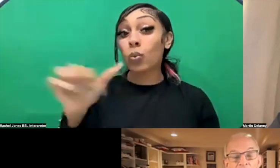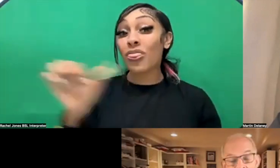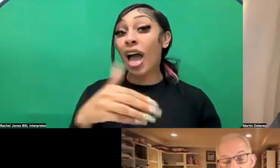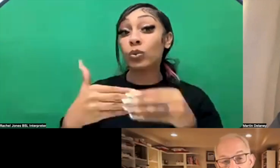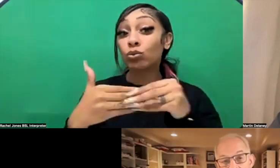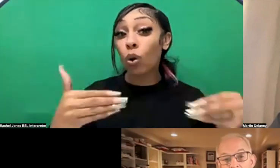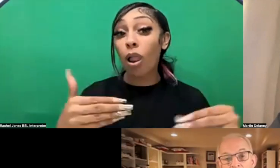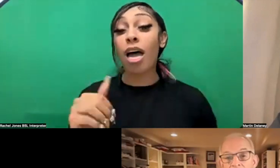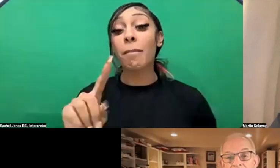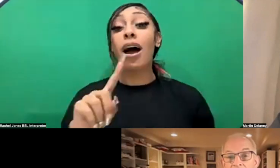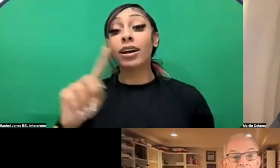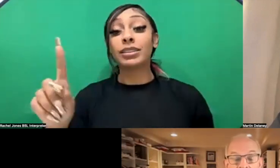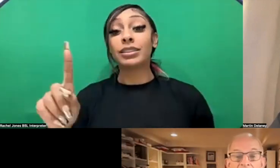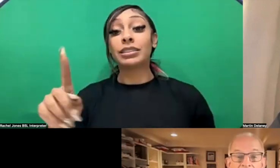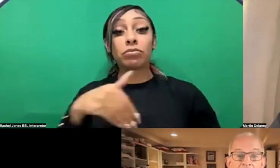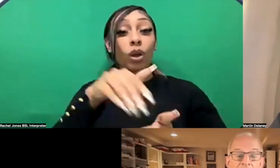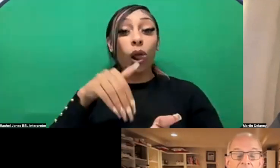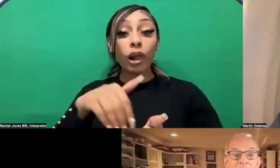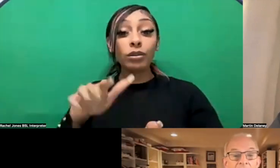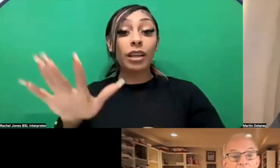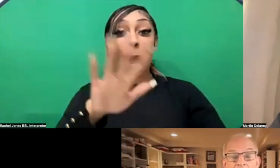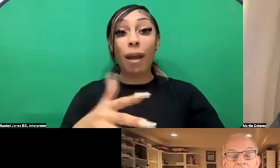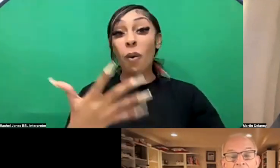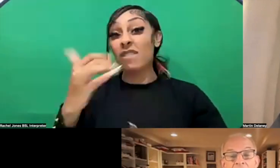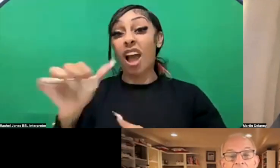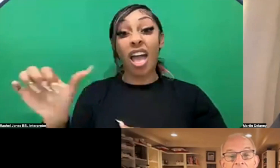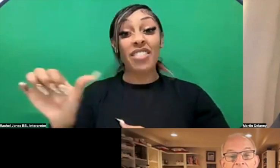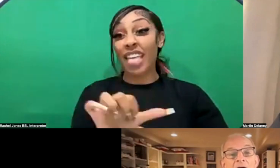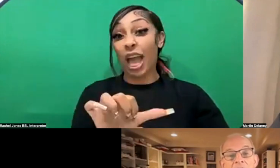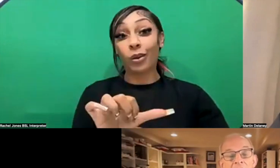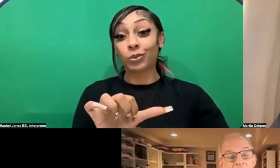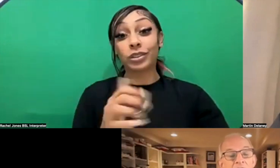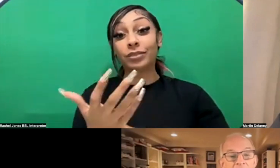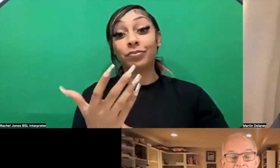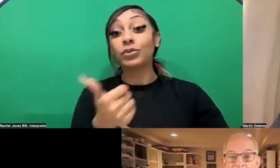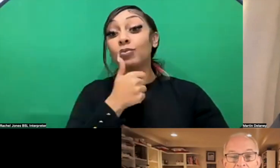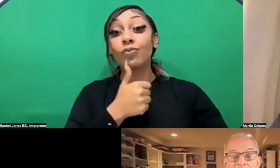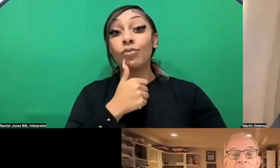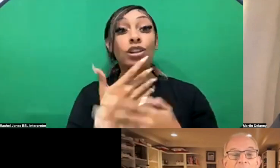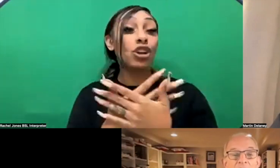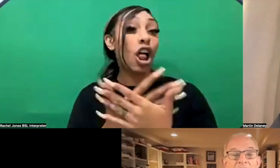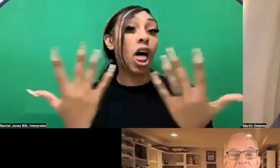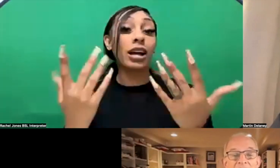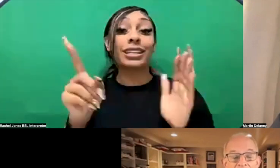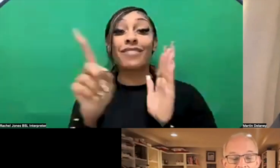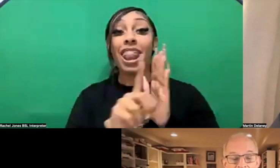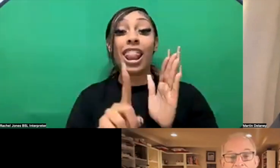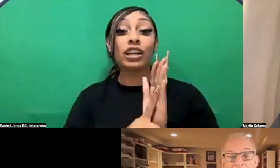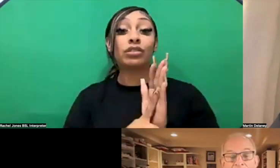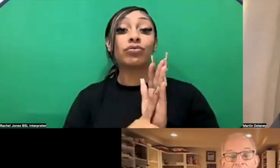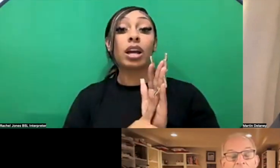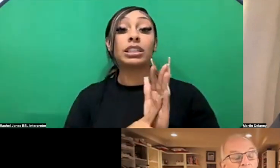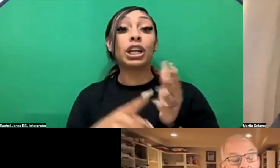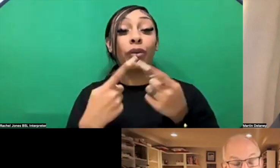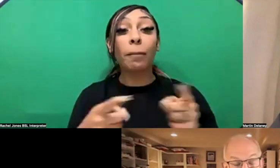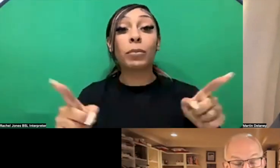over the years, he sold, I think, around 5,000 of them. They were used by a lot of electronic music performers and very creatively.